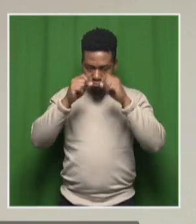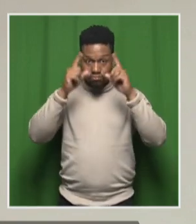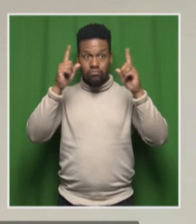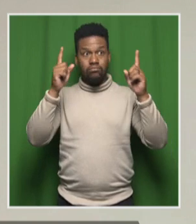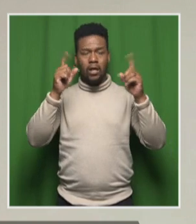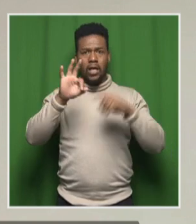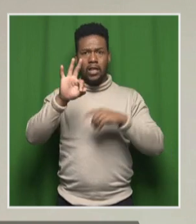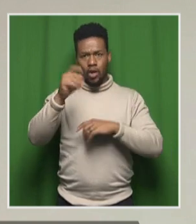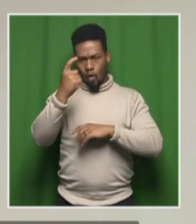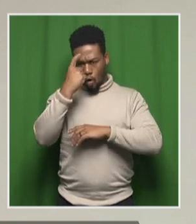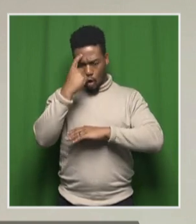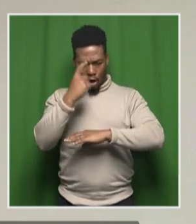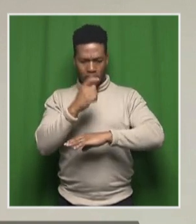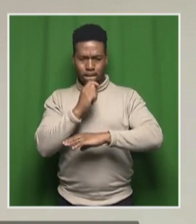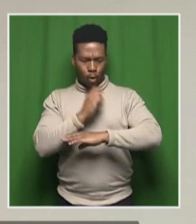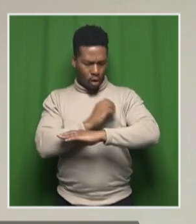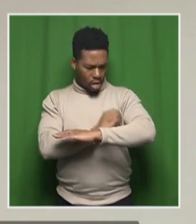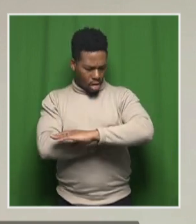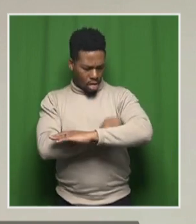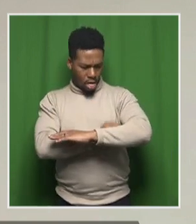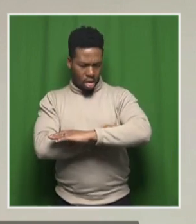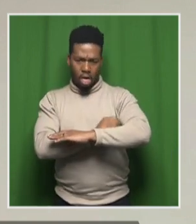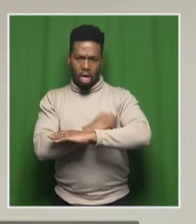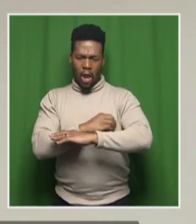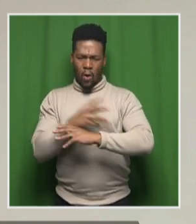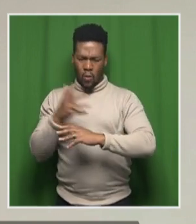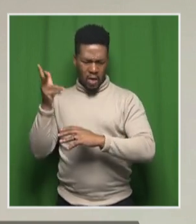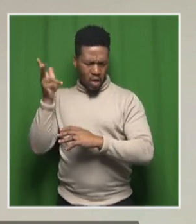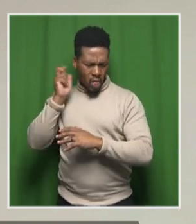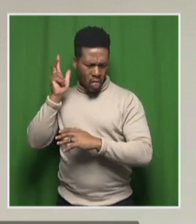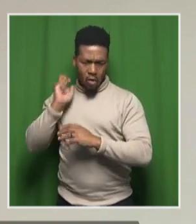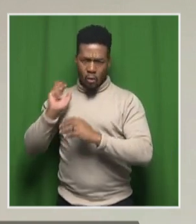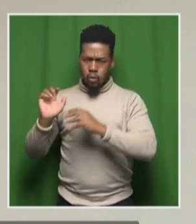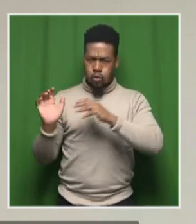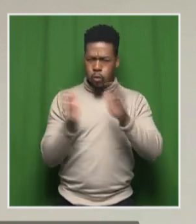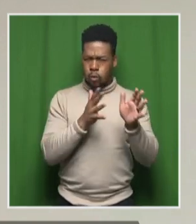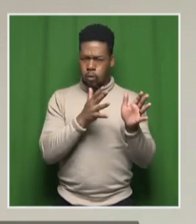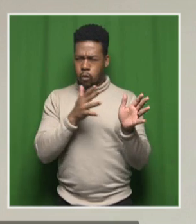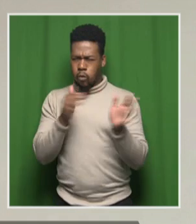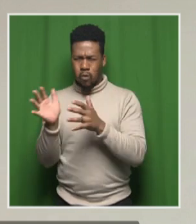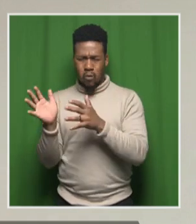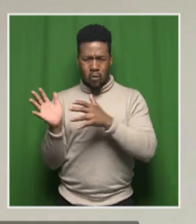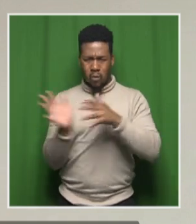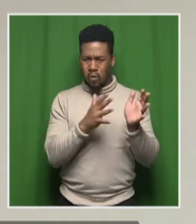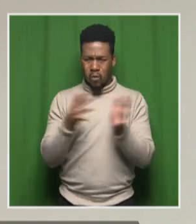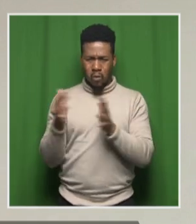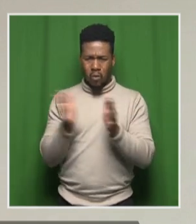morning with this incredible wind. Excuse me.